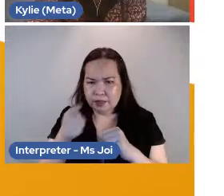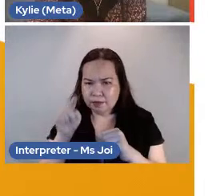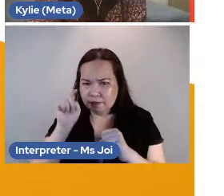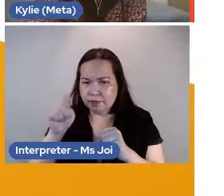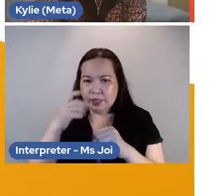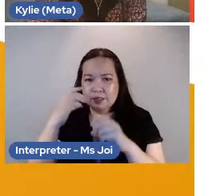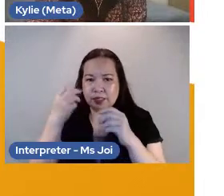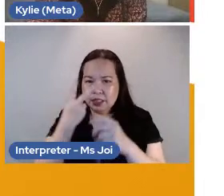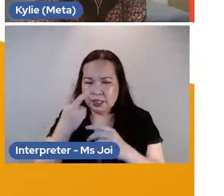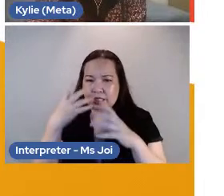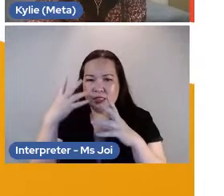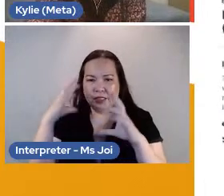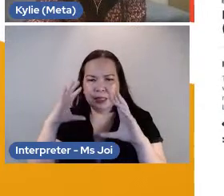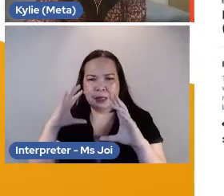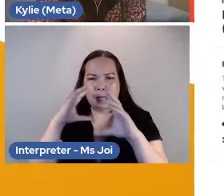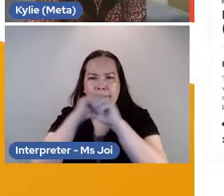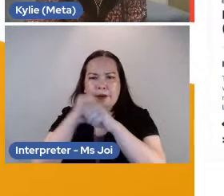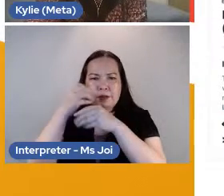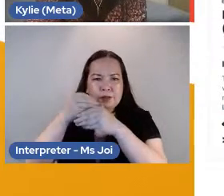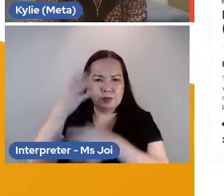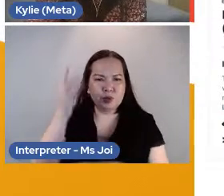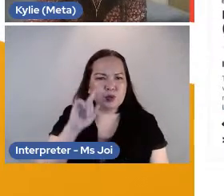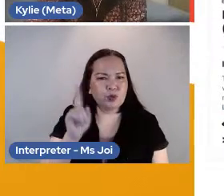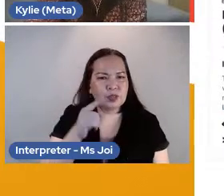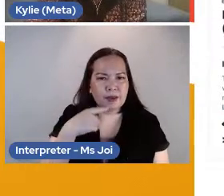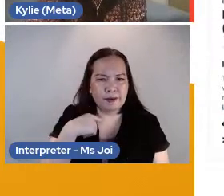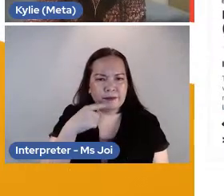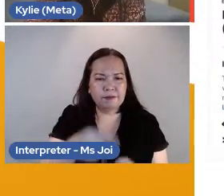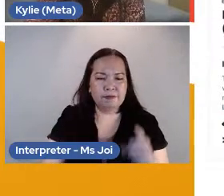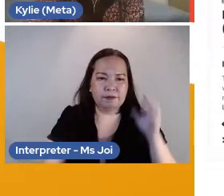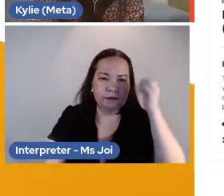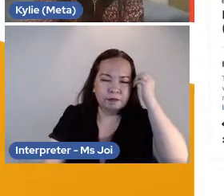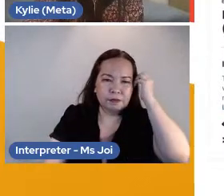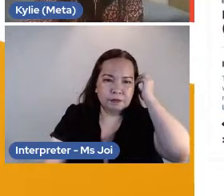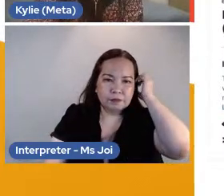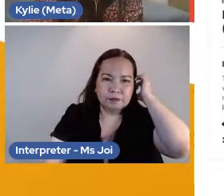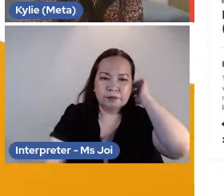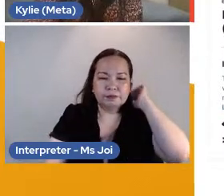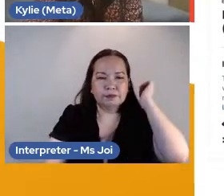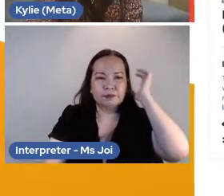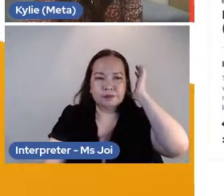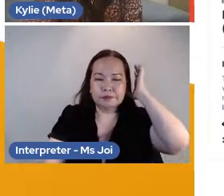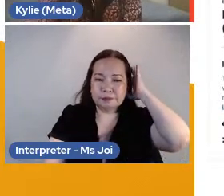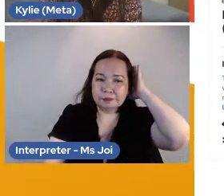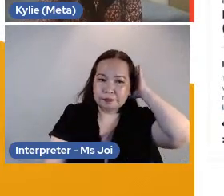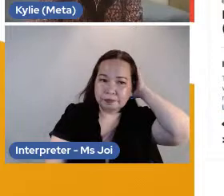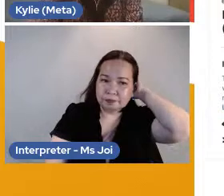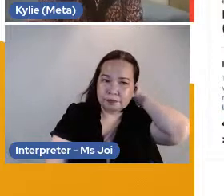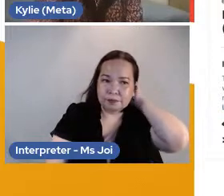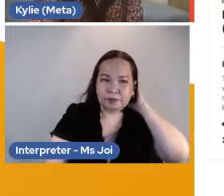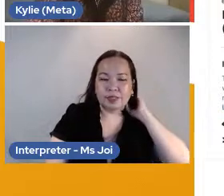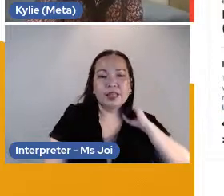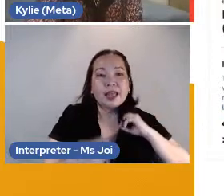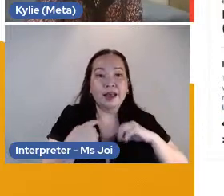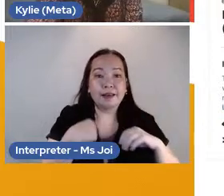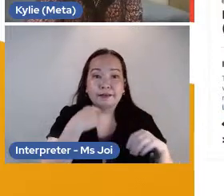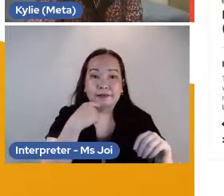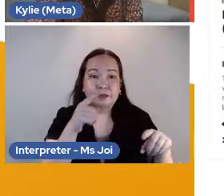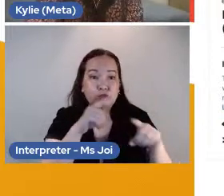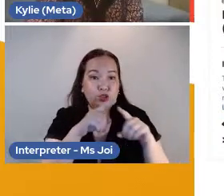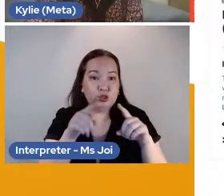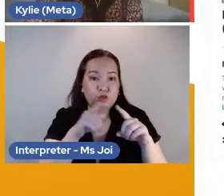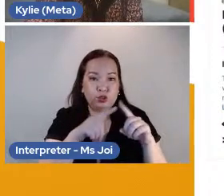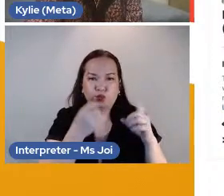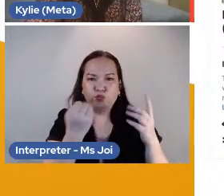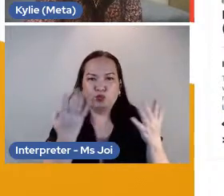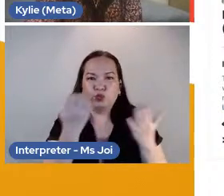the type of information that we show. So the summary data shows a range of the amount that has been spent